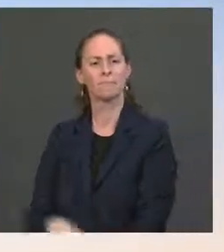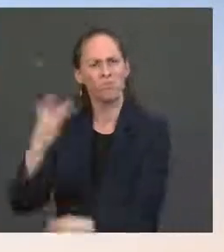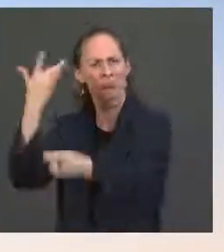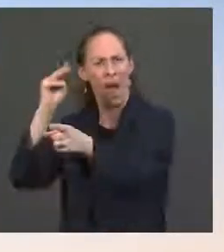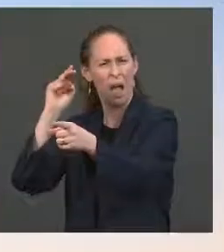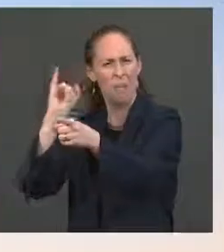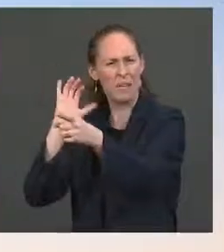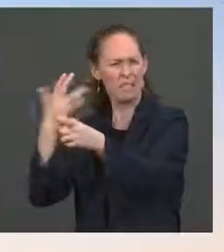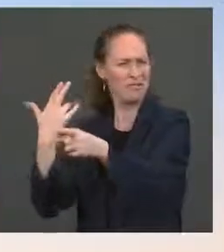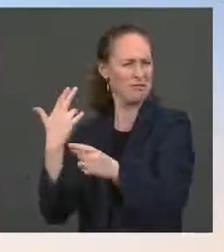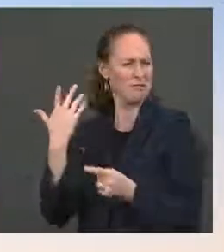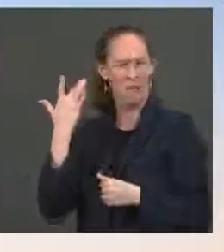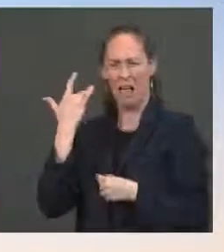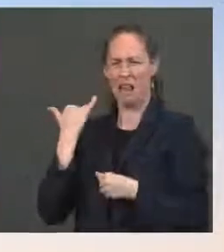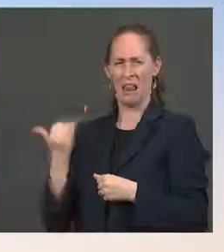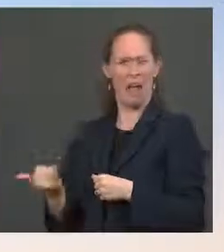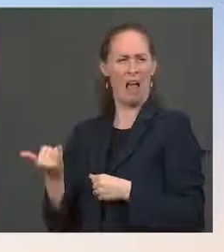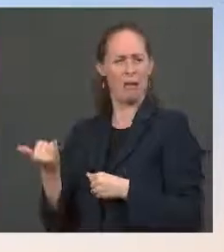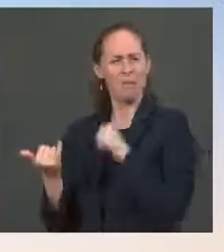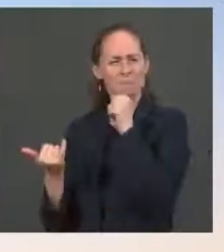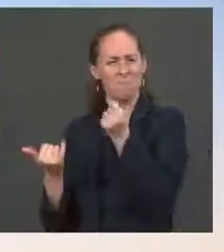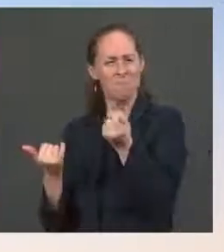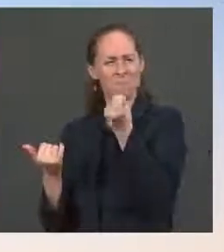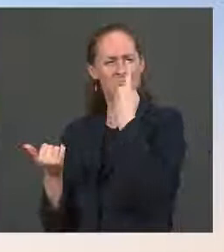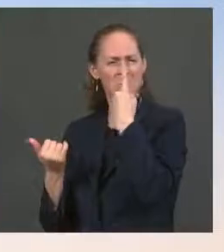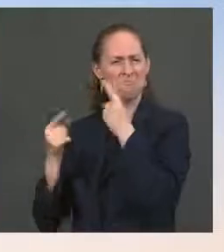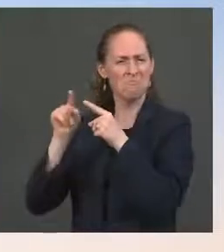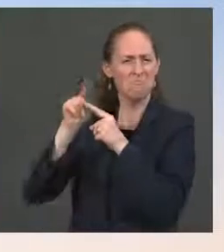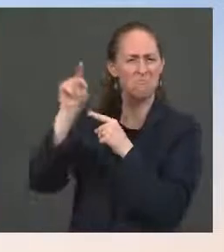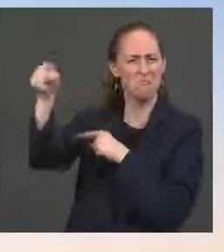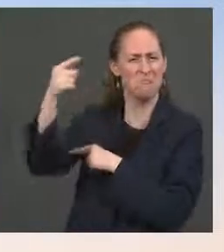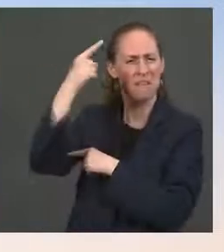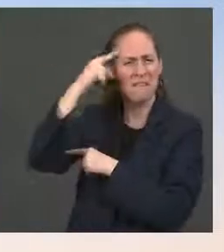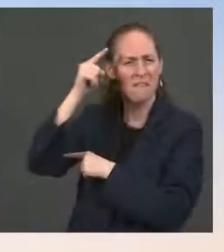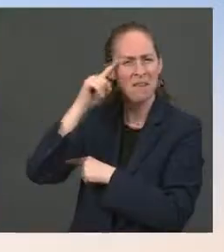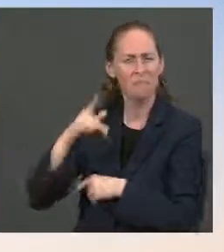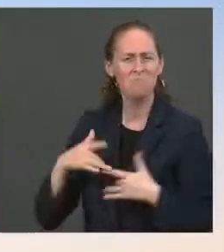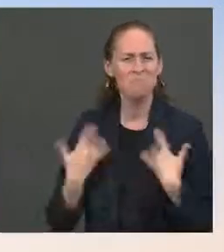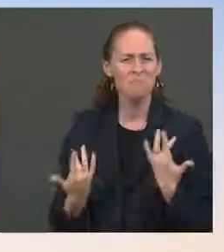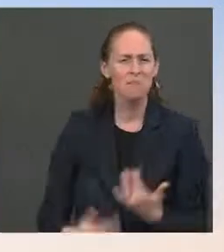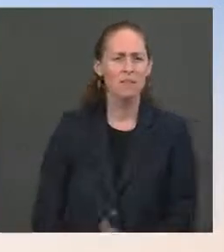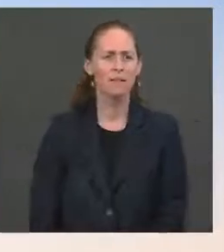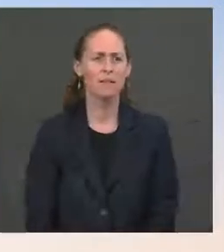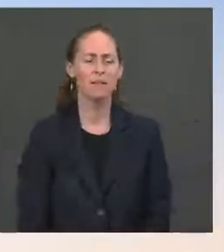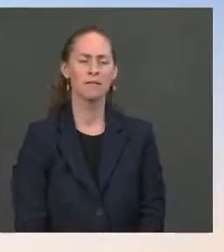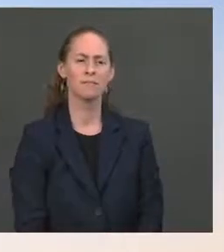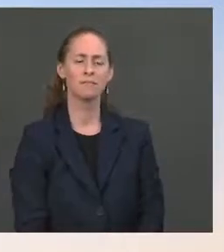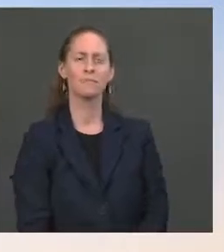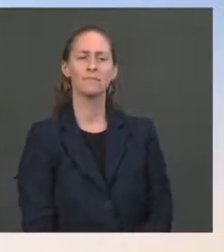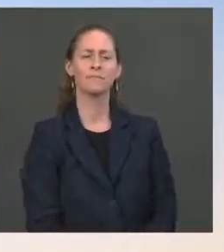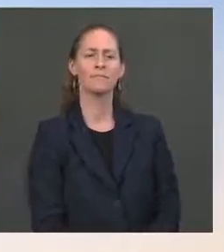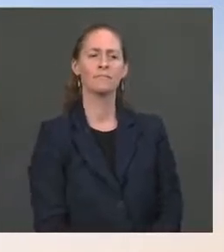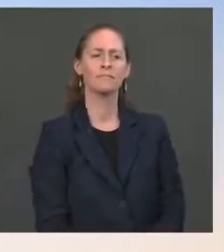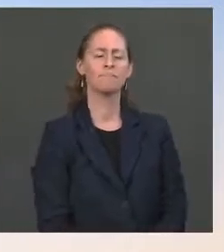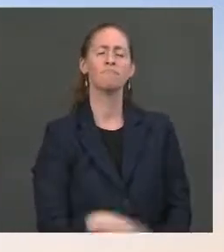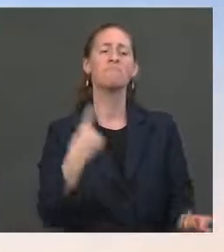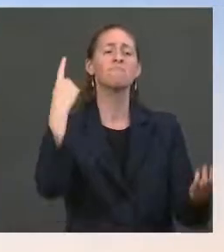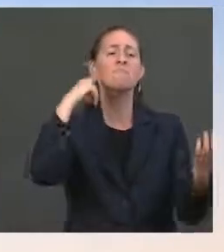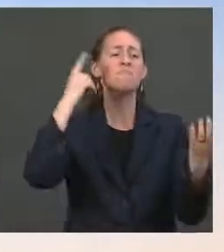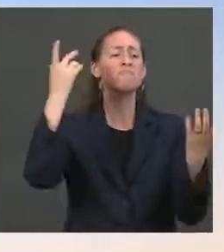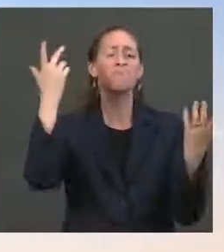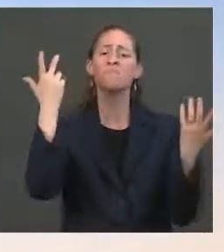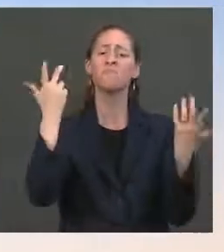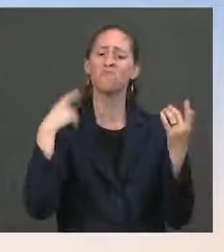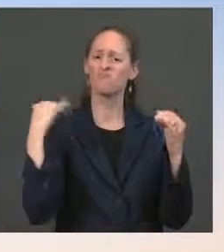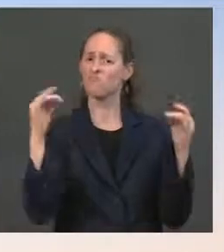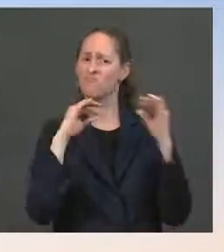now to go out on the road and do an event like this? Well, look, I think the president felt that, and we all felt that the last week